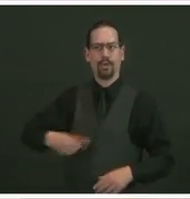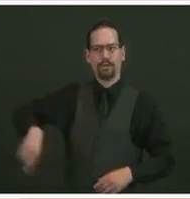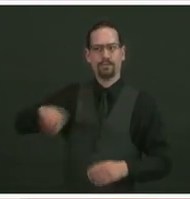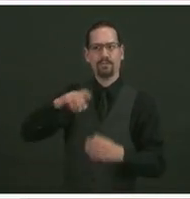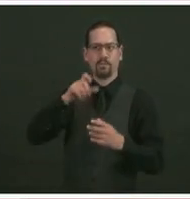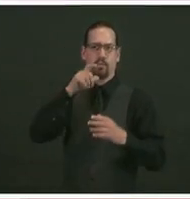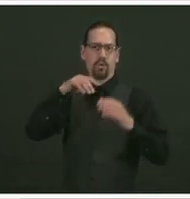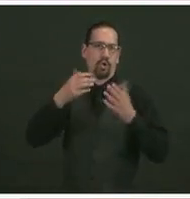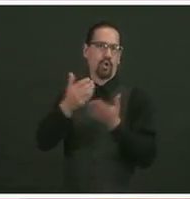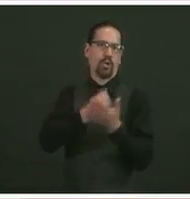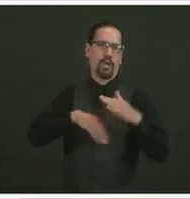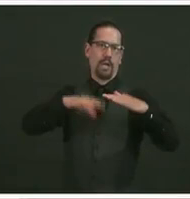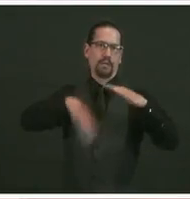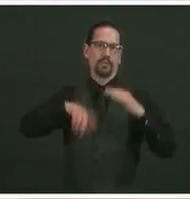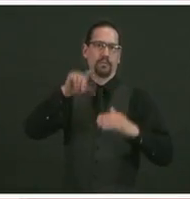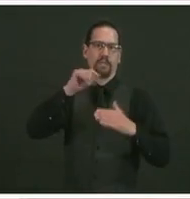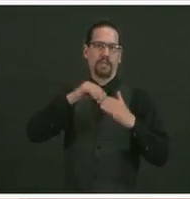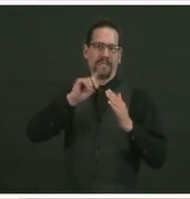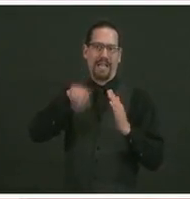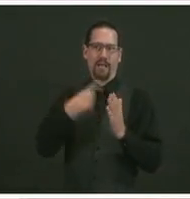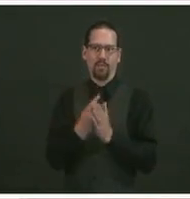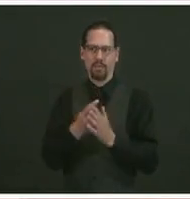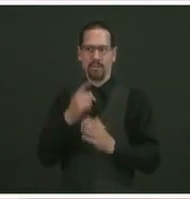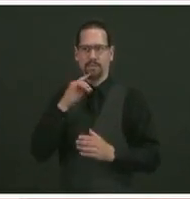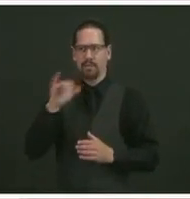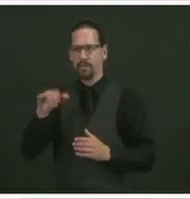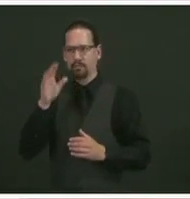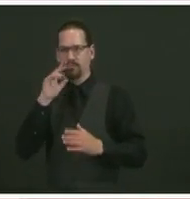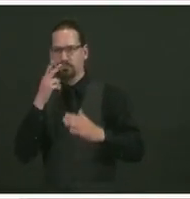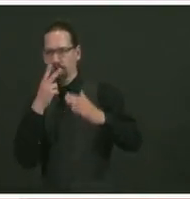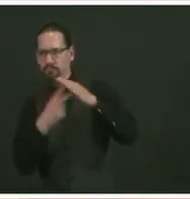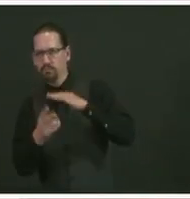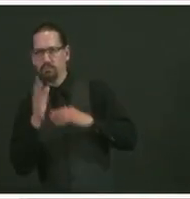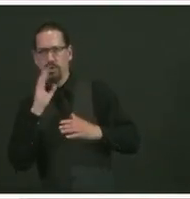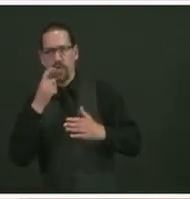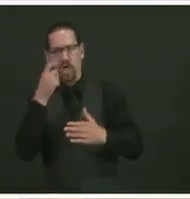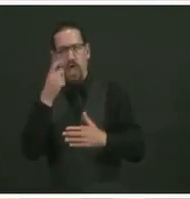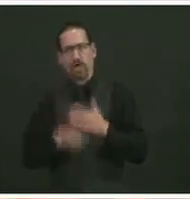that cost to date? How much do you anticipate it's going to cost in the future? Can you help me?